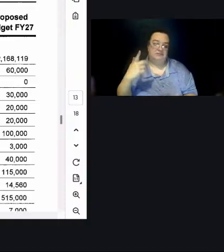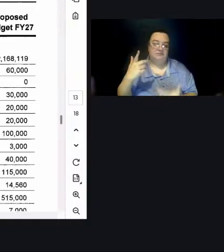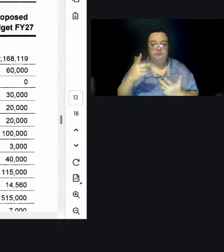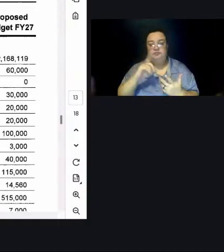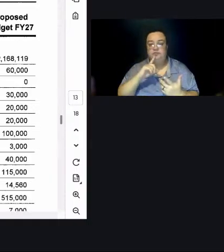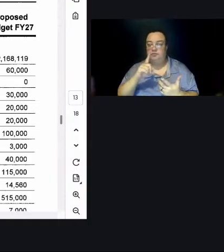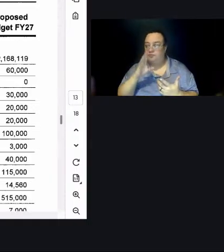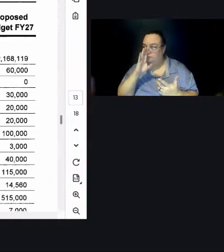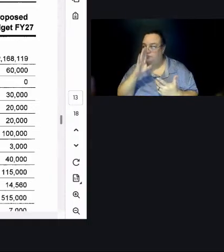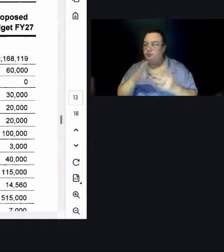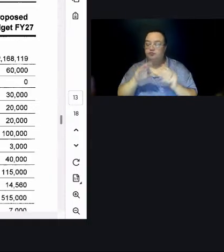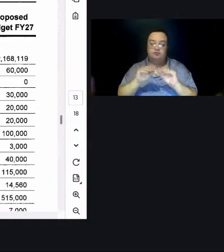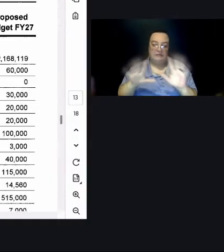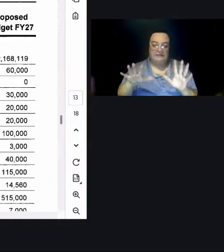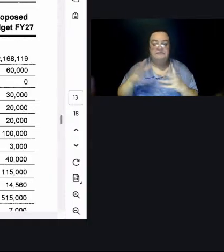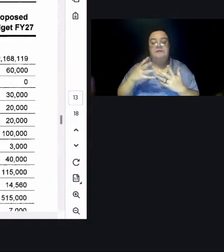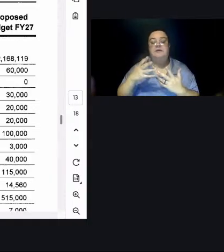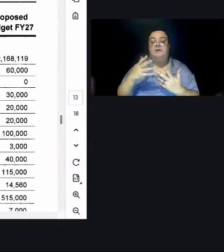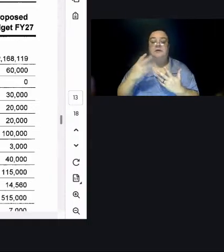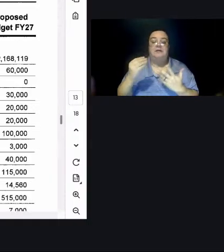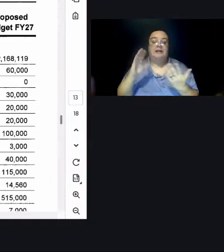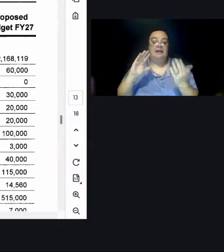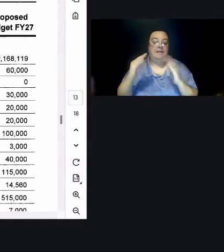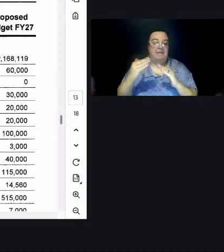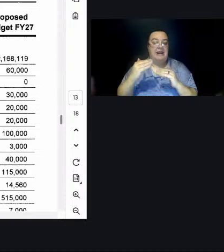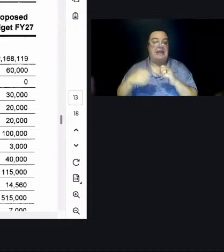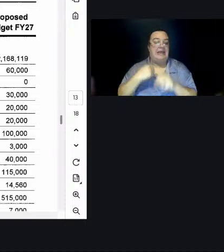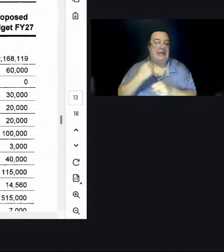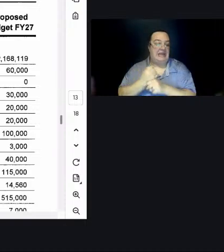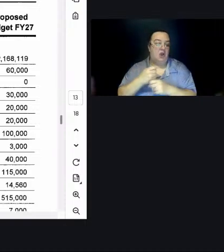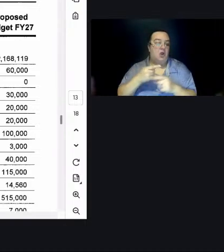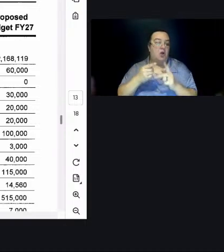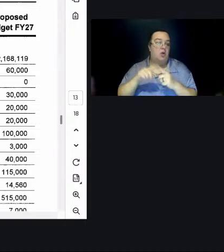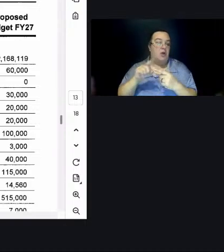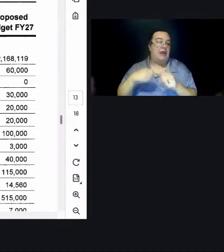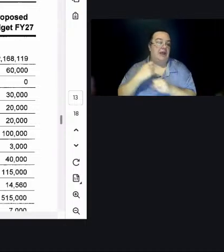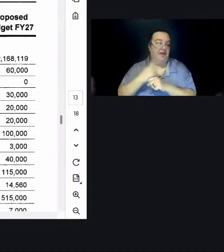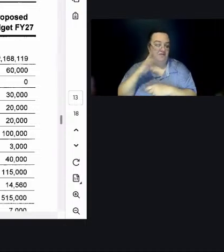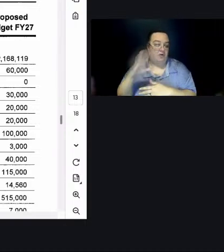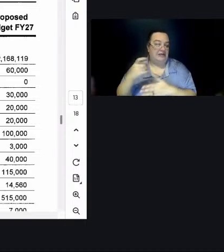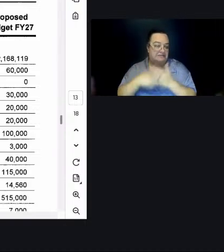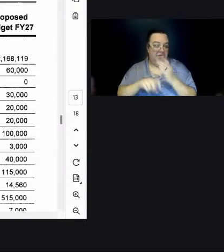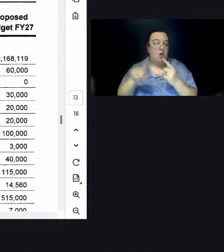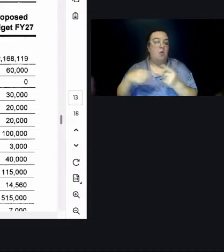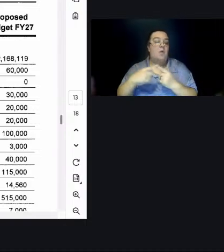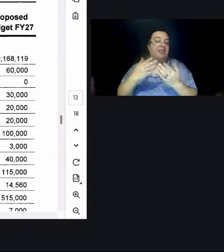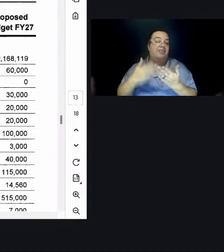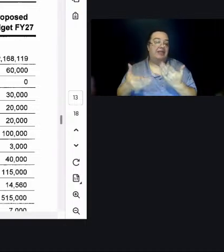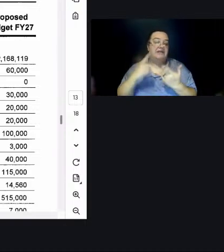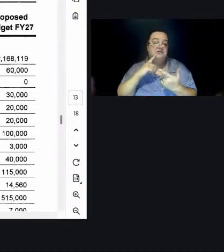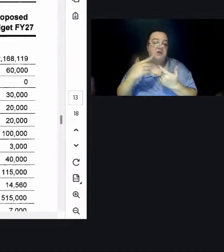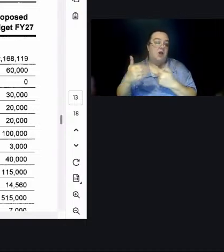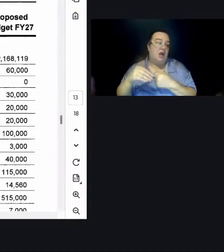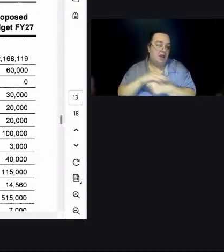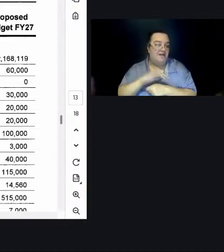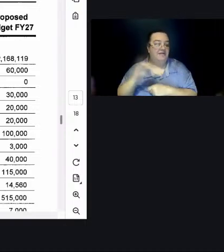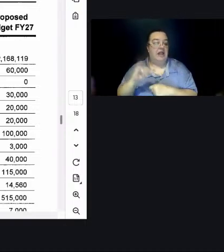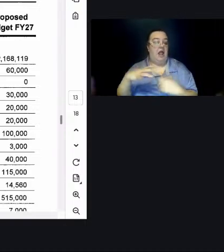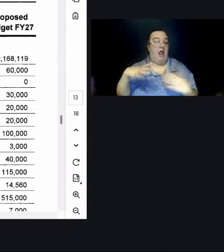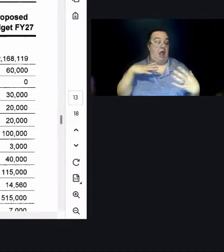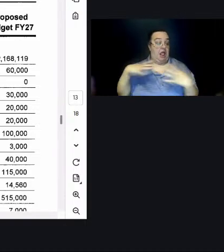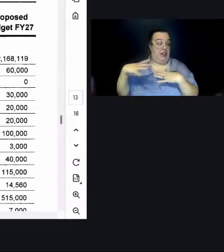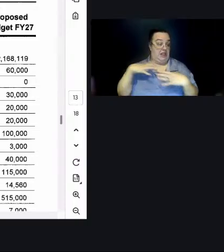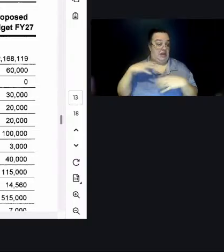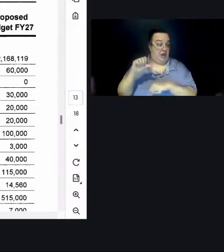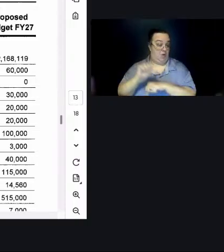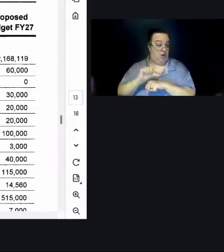and comparative year over year for your expenses, when things are covered like holiday work,